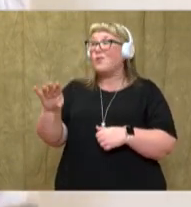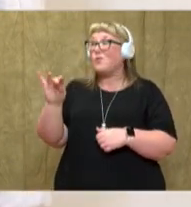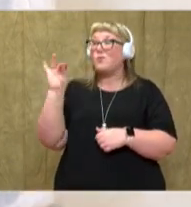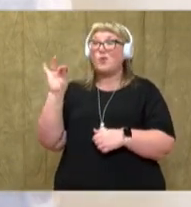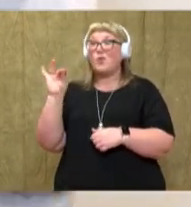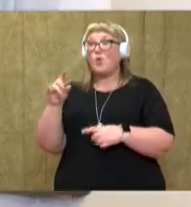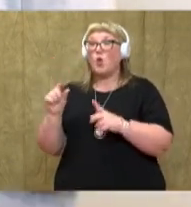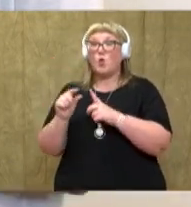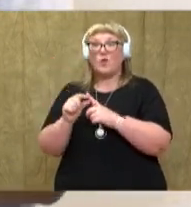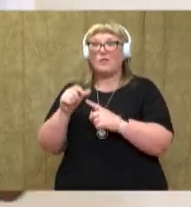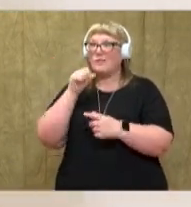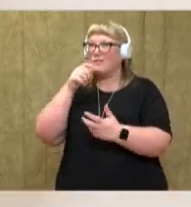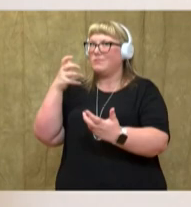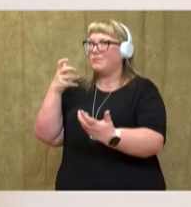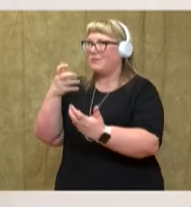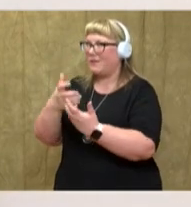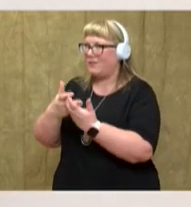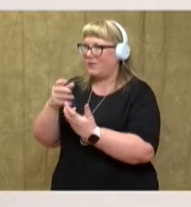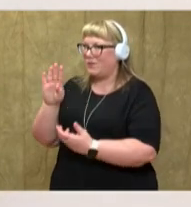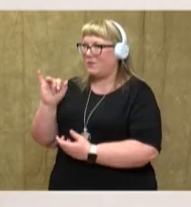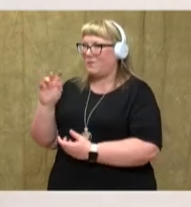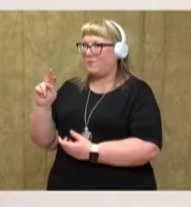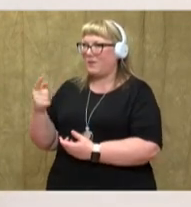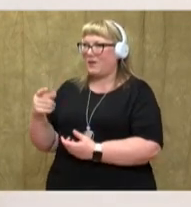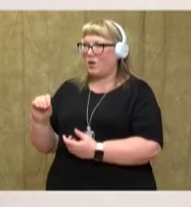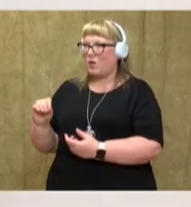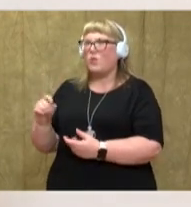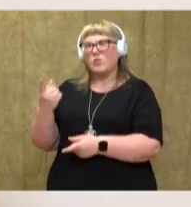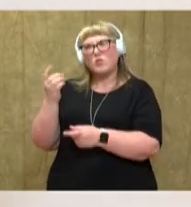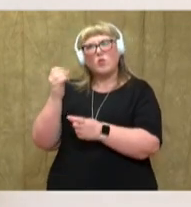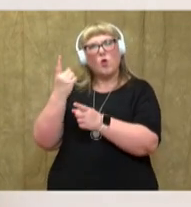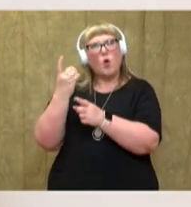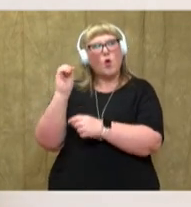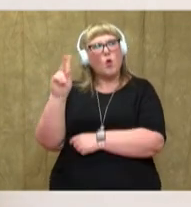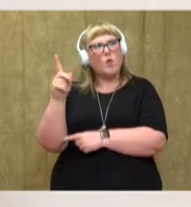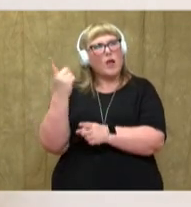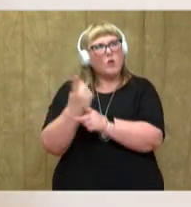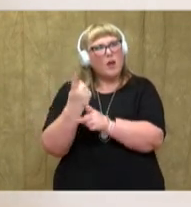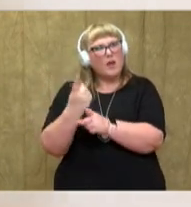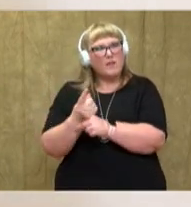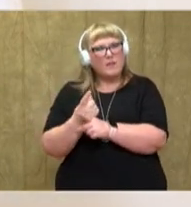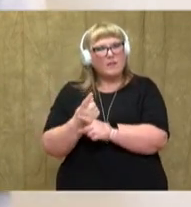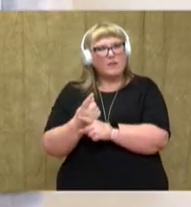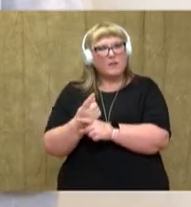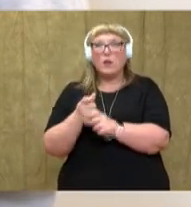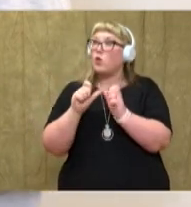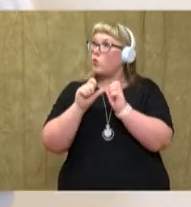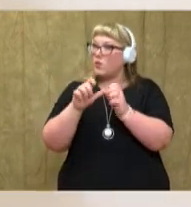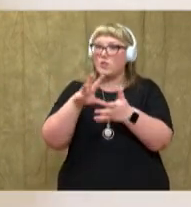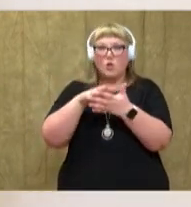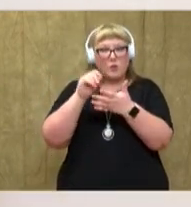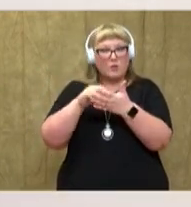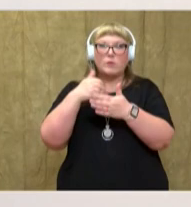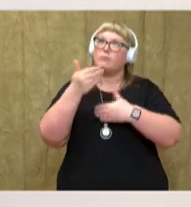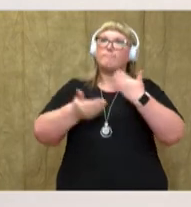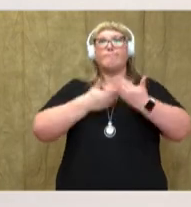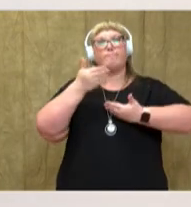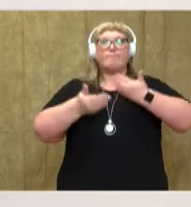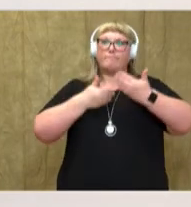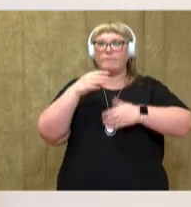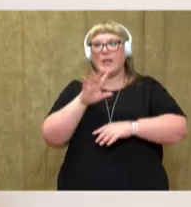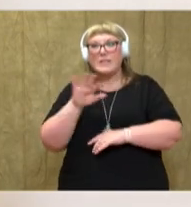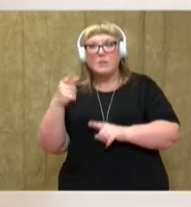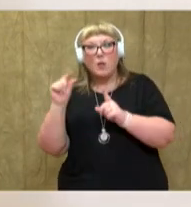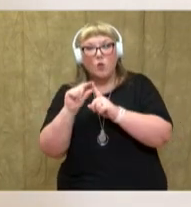doesn't quite fit with our bingo, that's okay, right? Absolutely. because we're still learning how to go through and to spell the